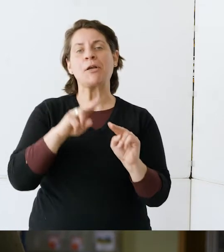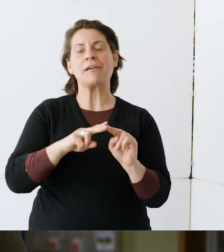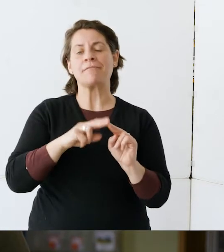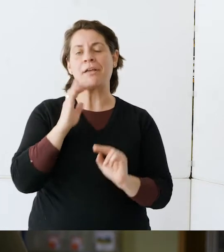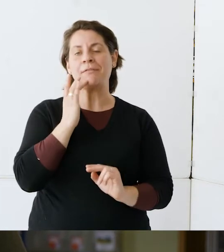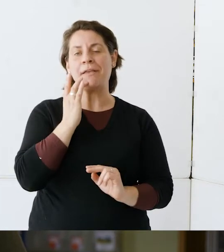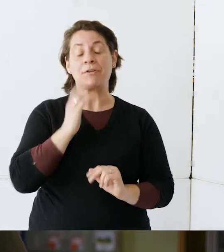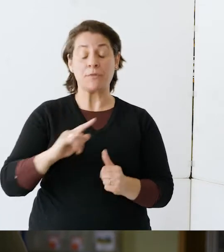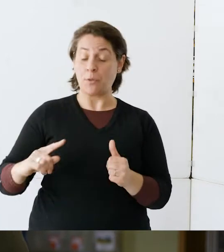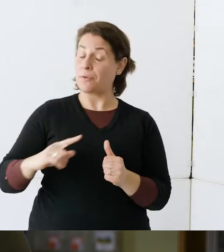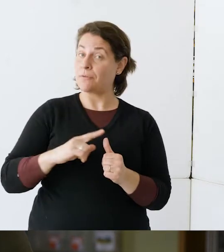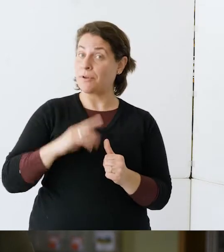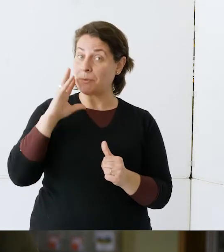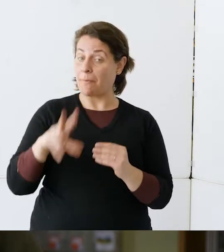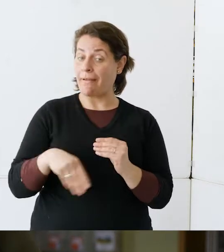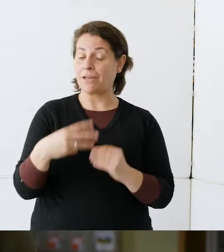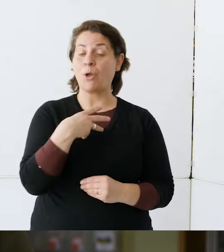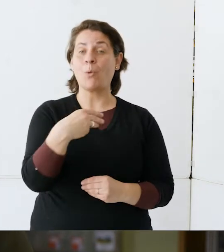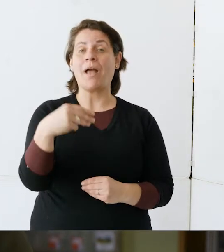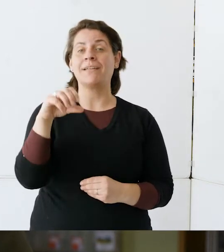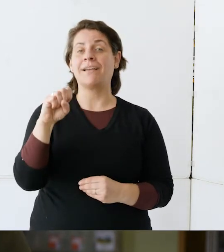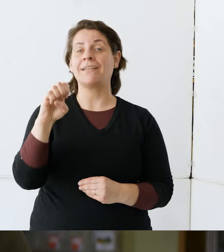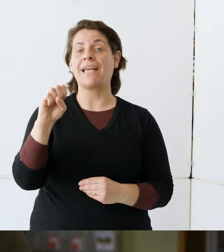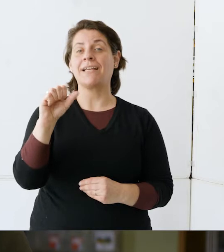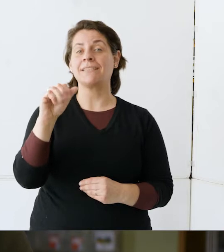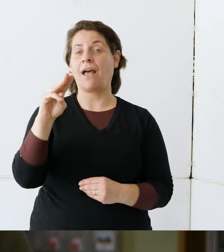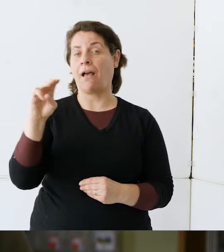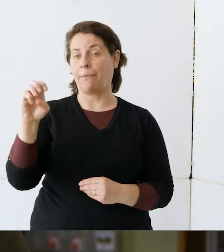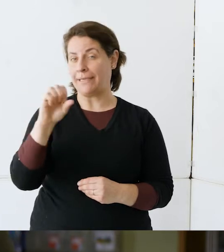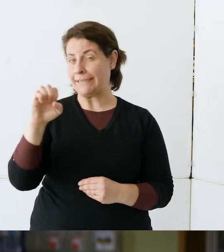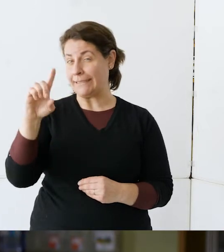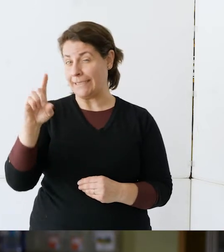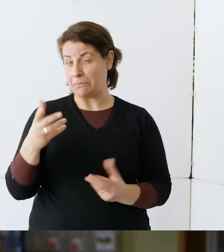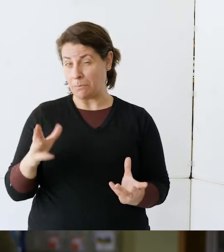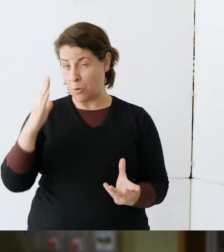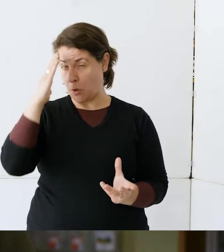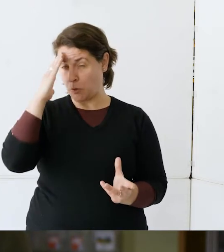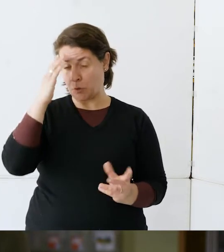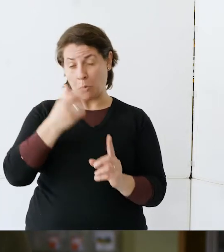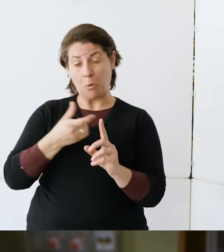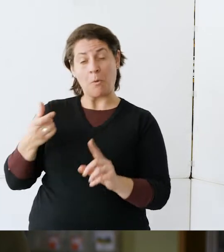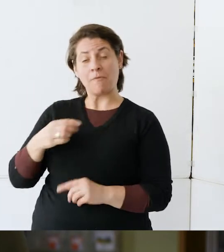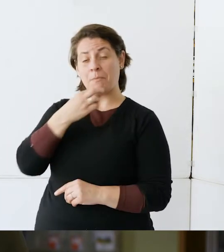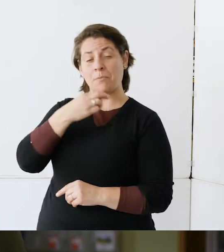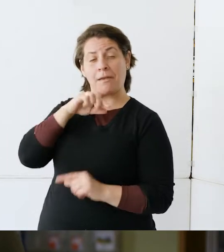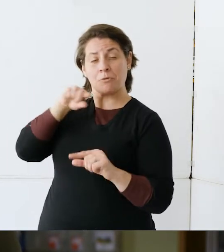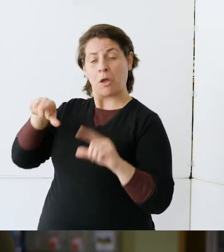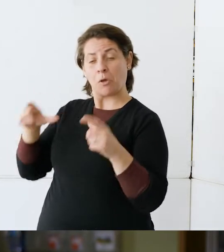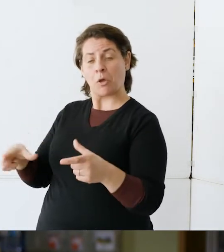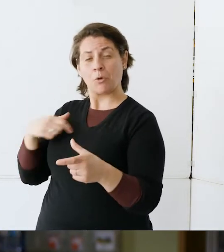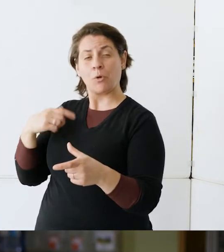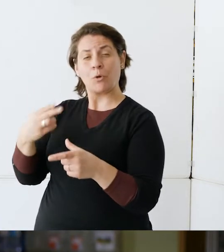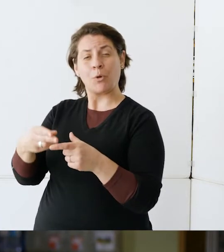extra fun seedy flavor. So the first one are the white sesame seeds. You might be familiar with these from like